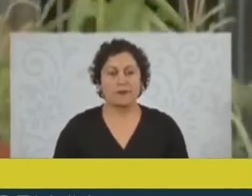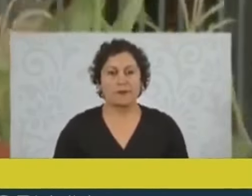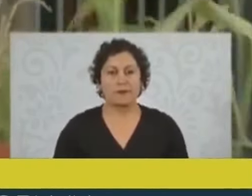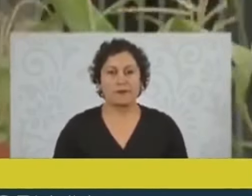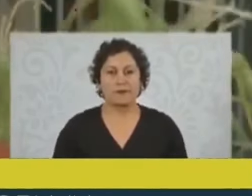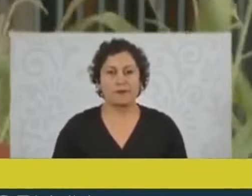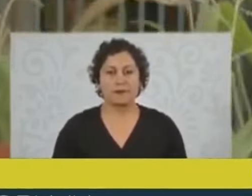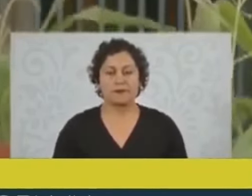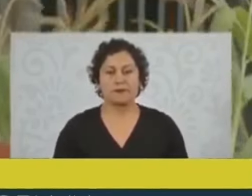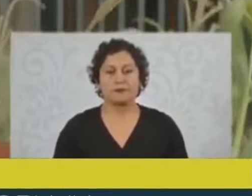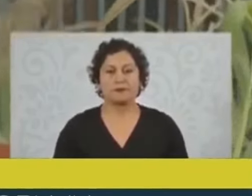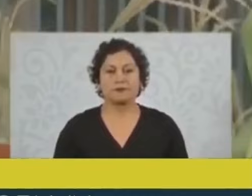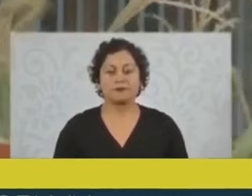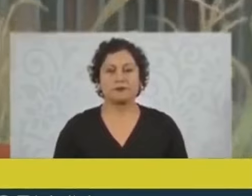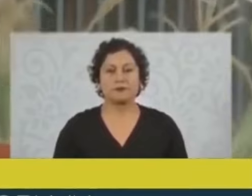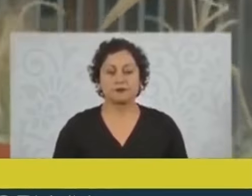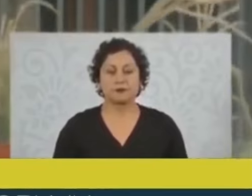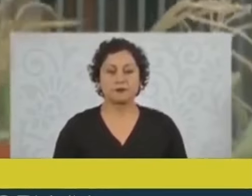2 months.